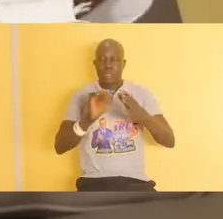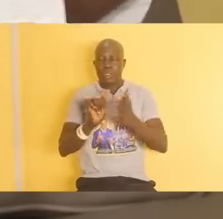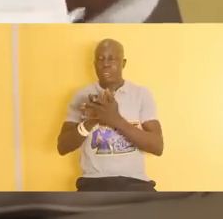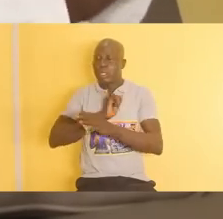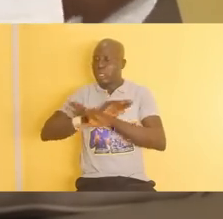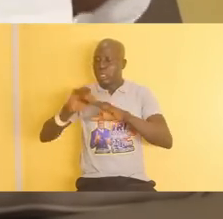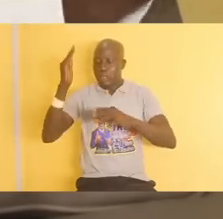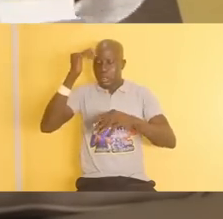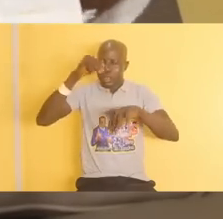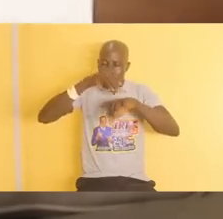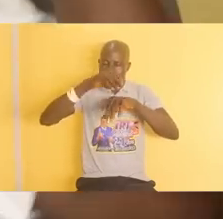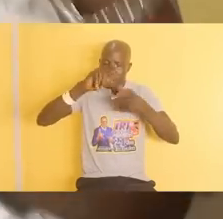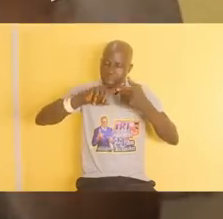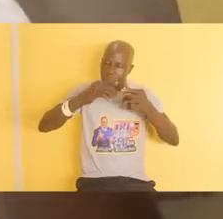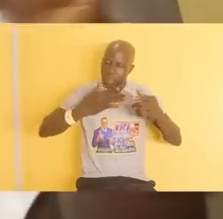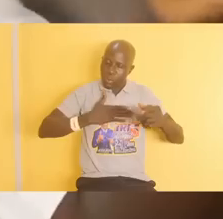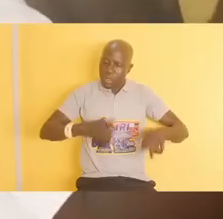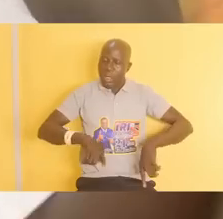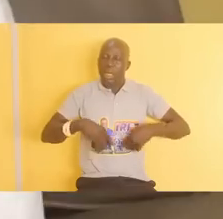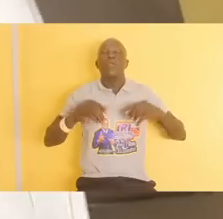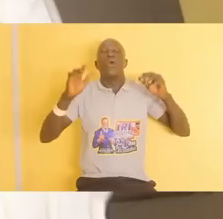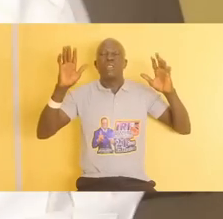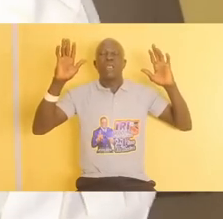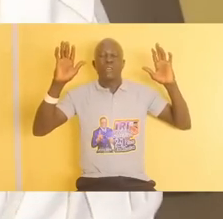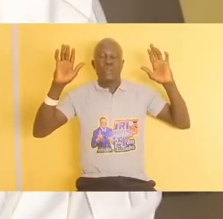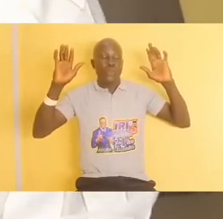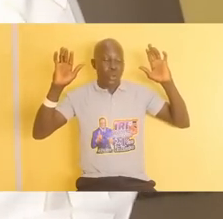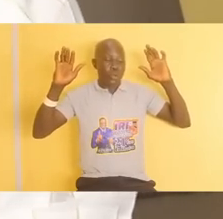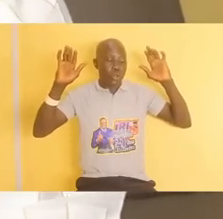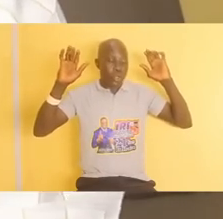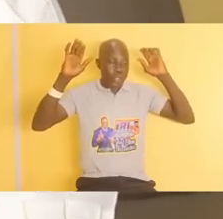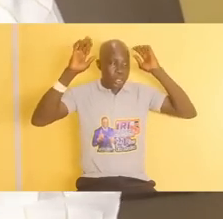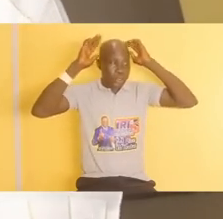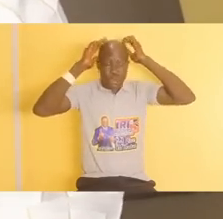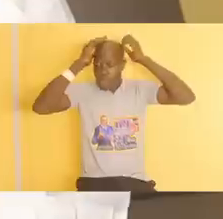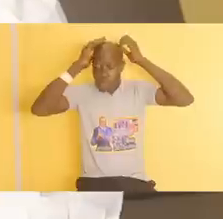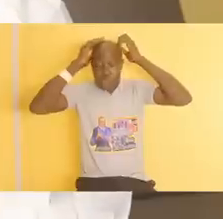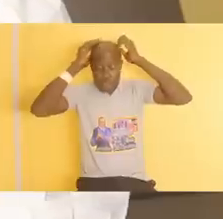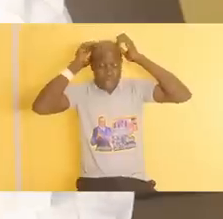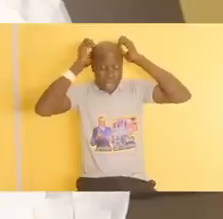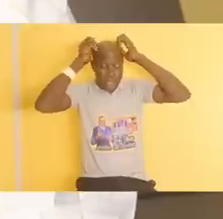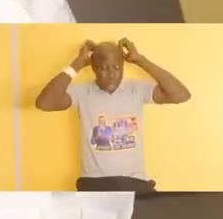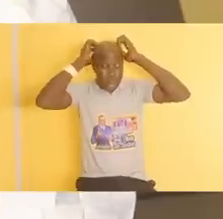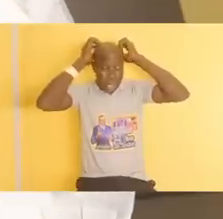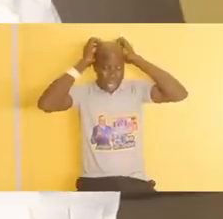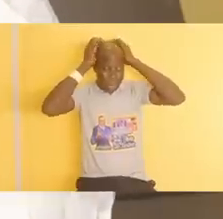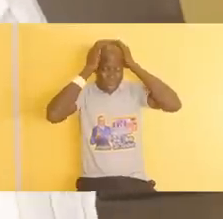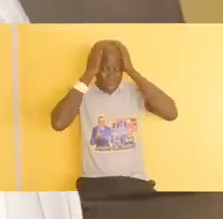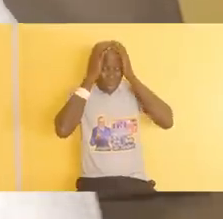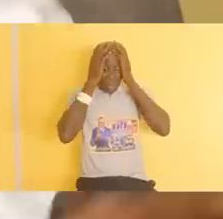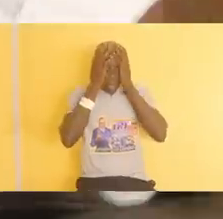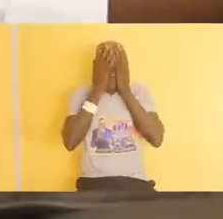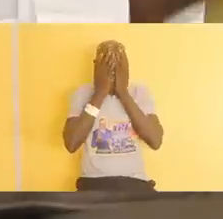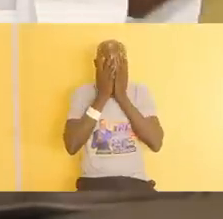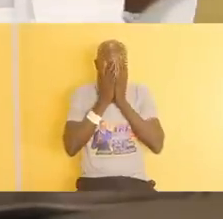it. And I'll see you again, man. Oh, yeah. Wow. Oh, my goodness. Yes. Oh, my goodness. Yes. Oh, my goodness. Yes. I need